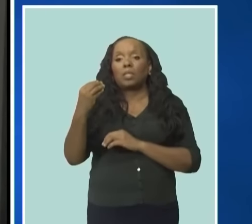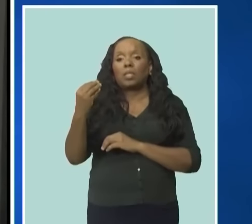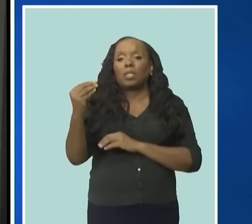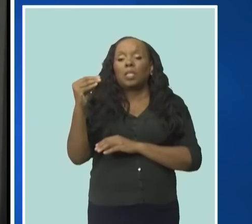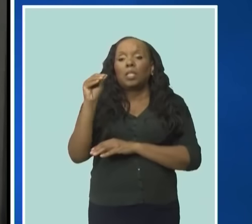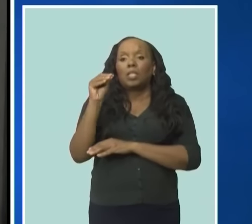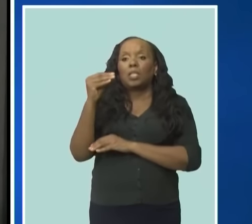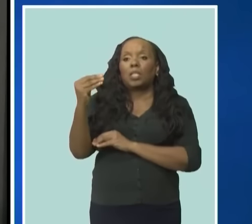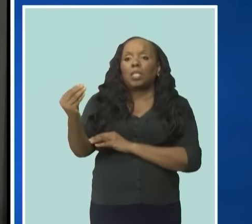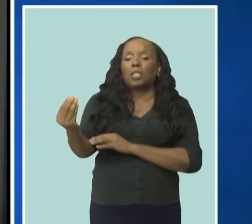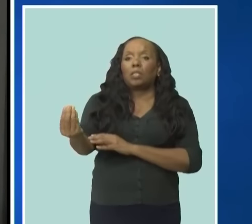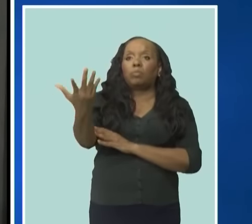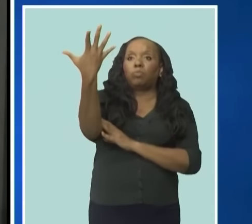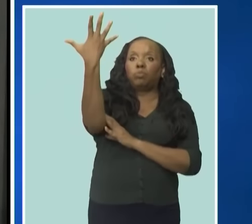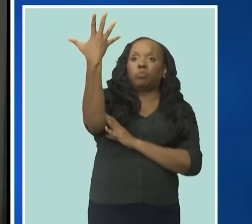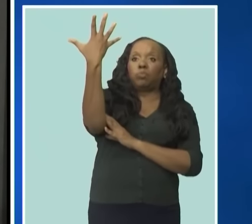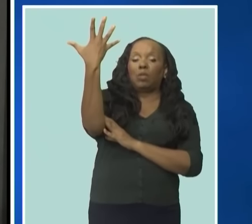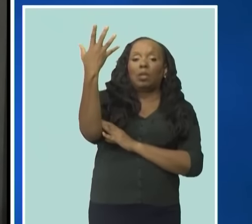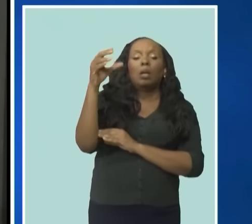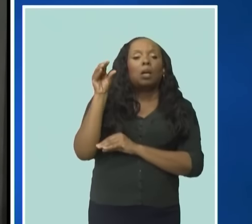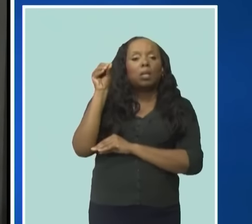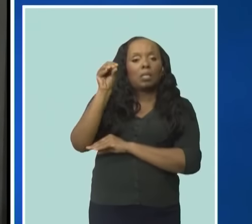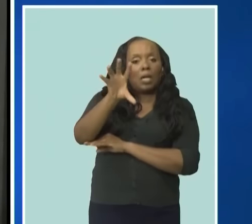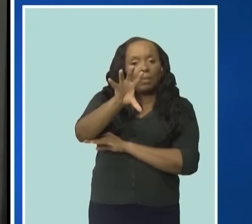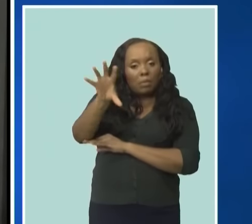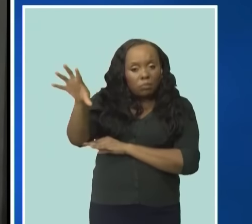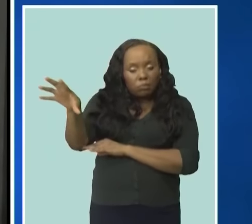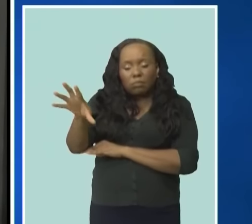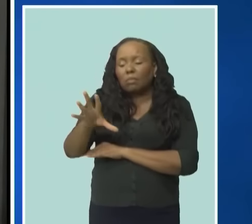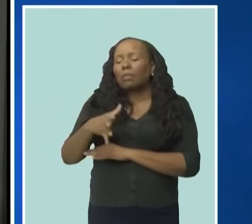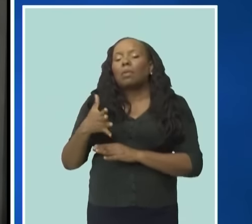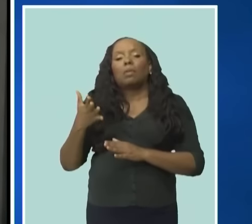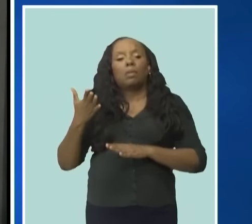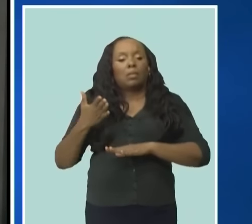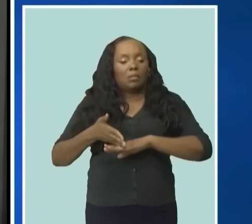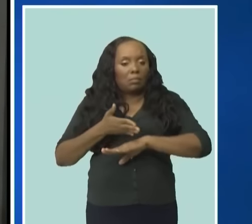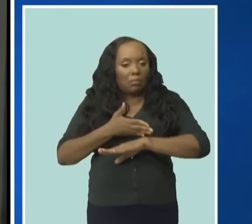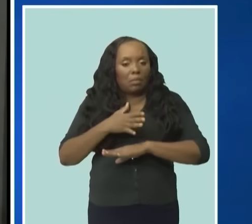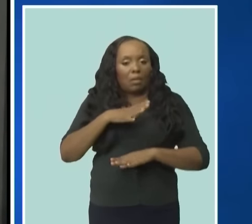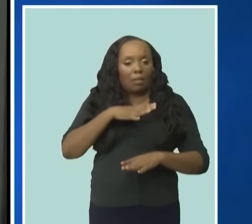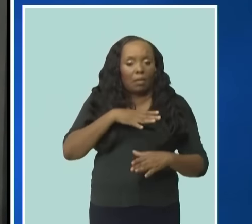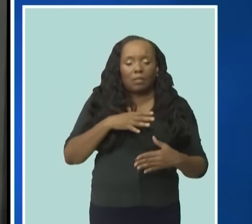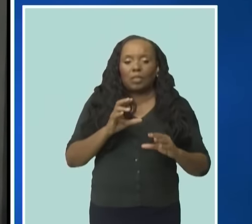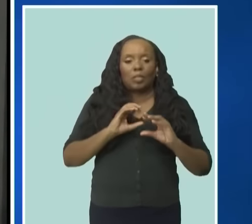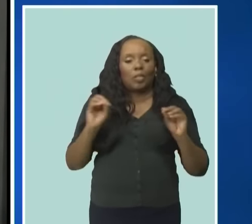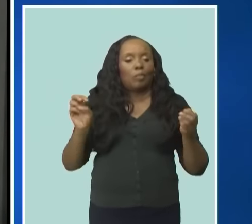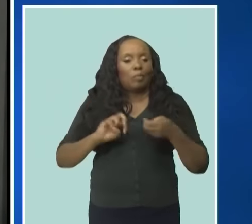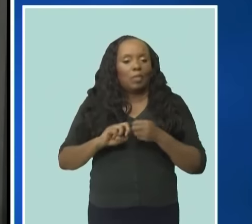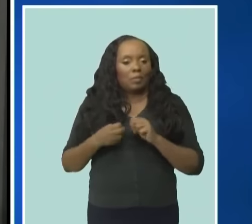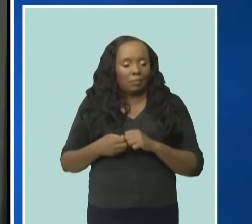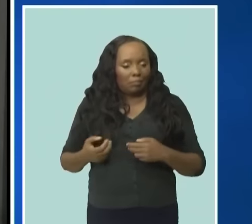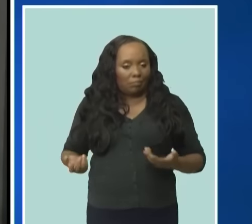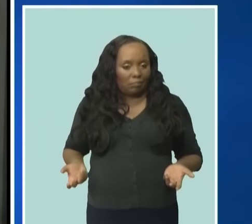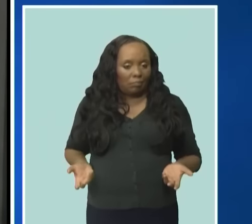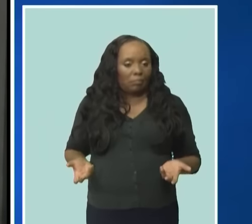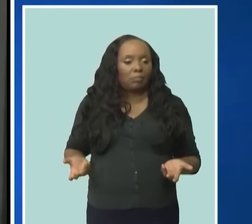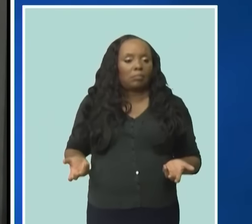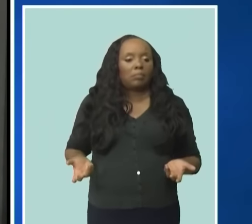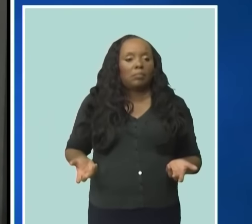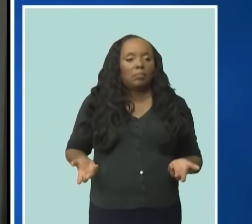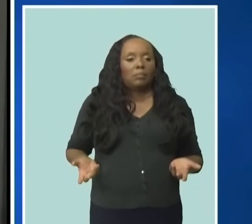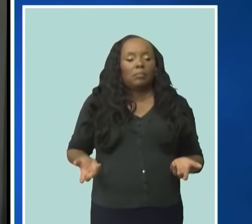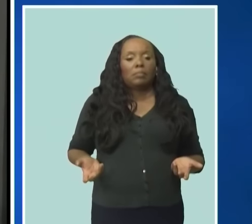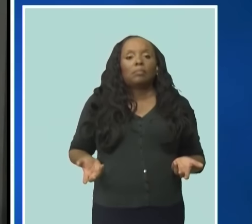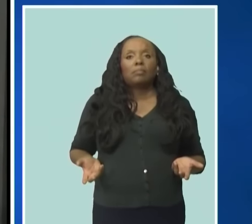just had it overhauled, so there's no problems in that area. As I say, the screen